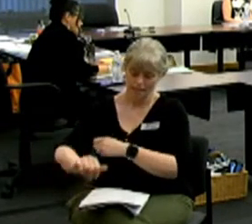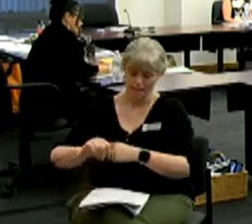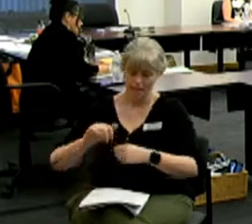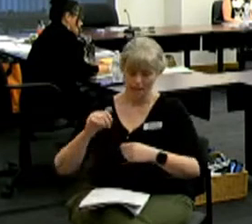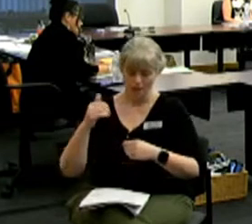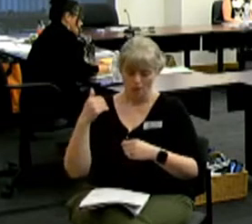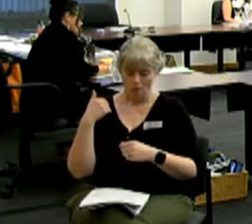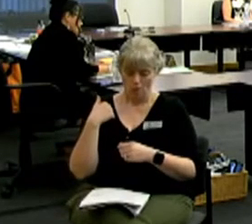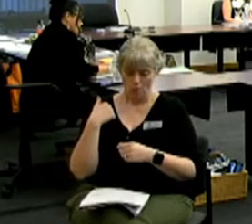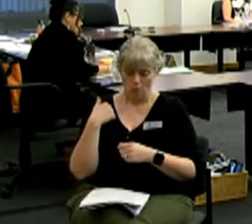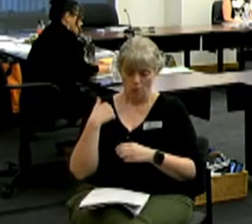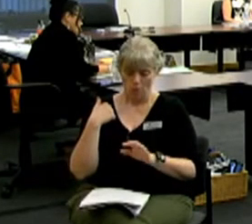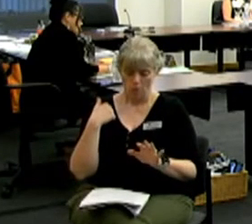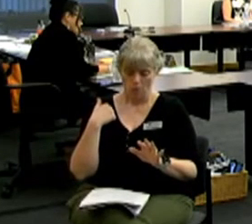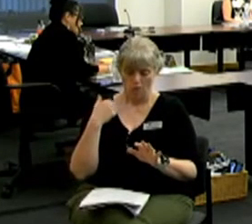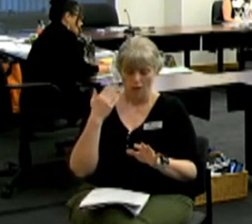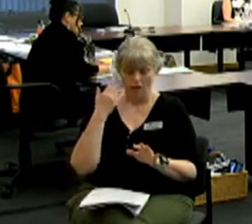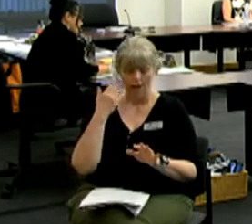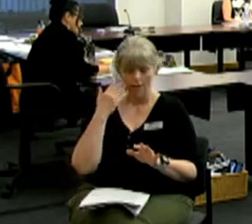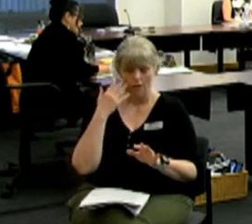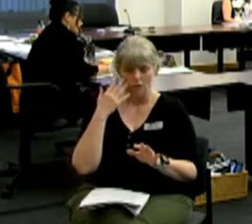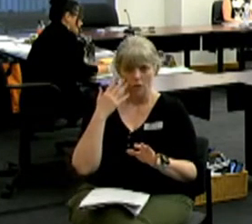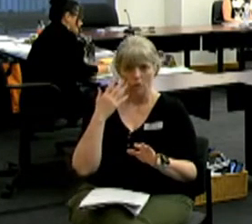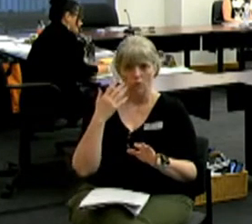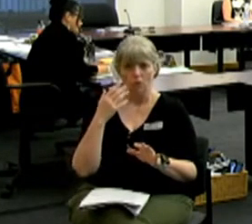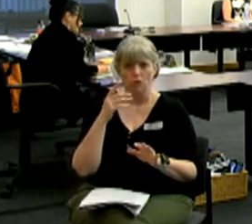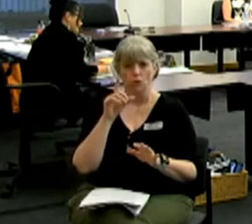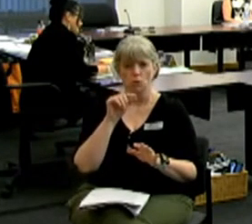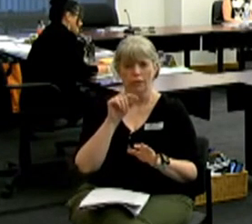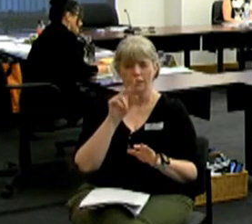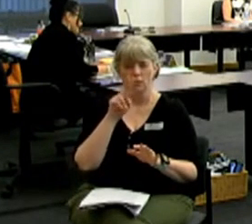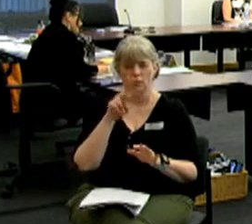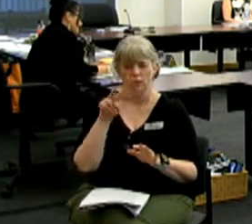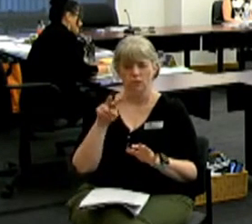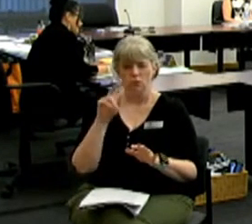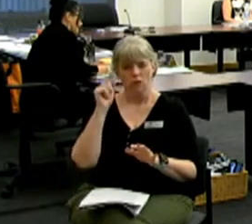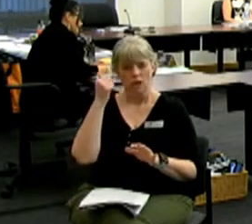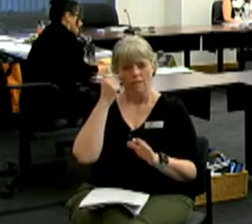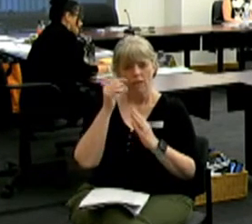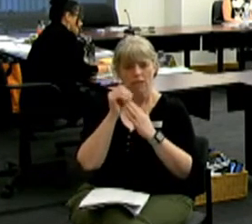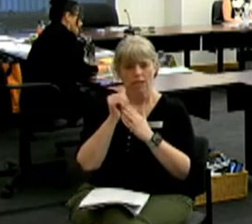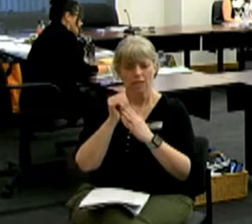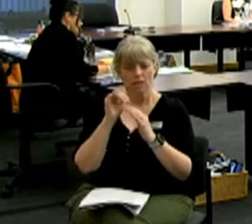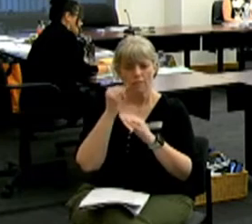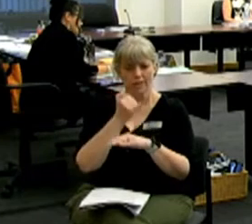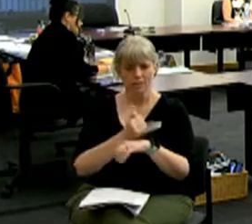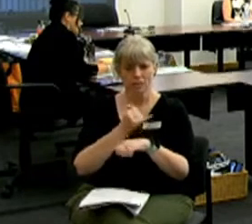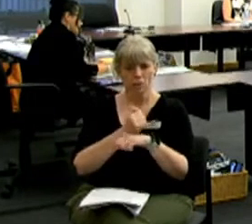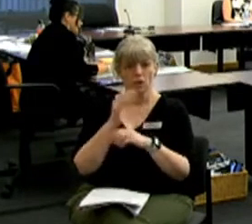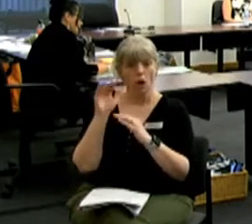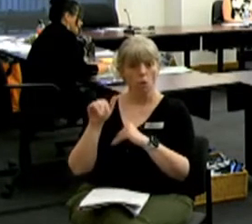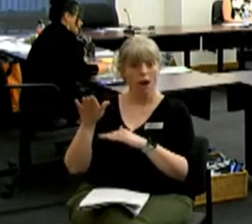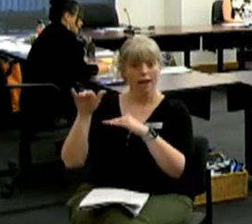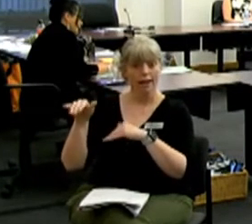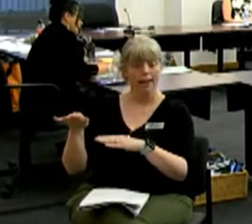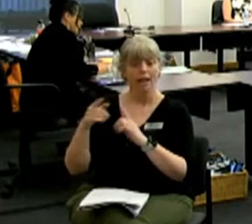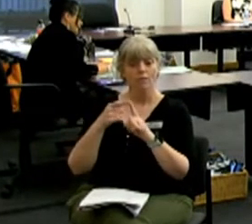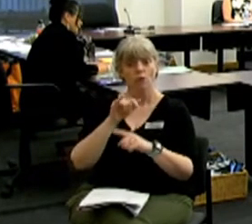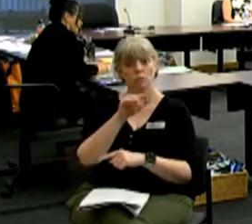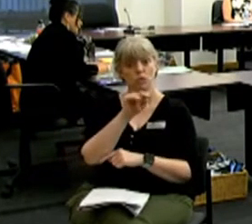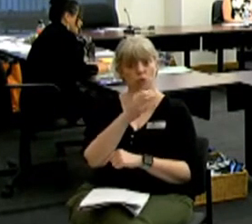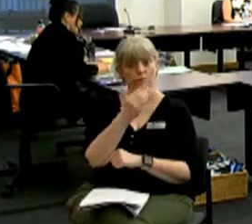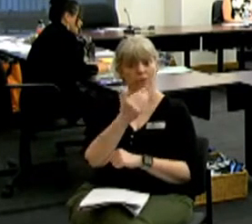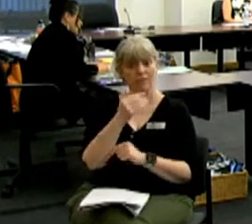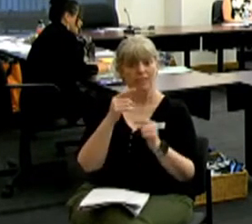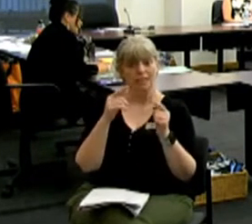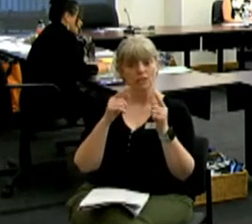Okay, we have, and I know everybody would love to go to this one, the 2022 Governance Leadership Institute in Hawaii is from June